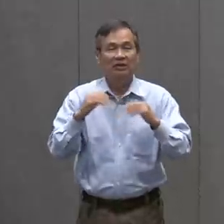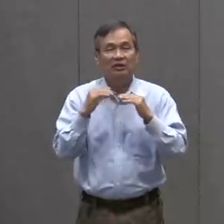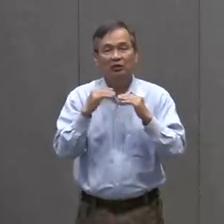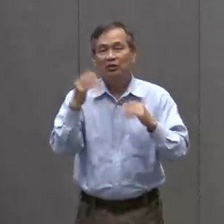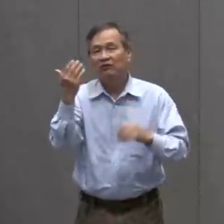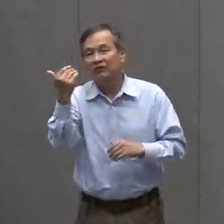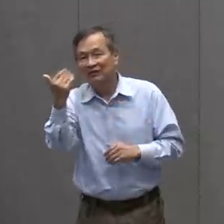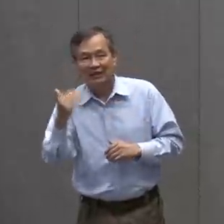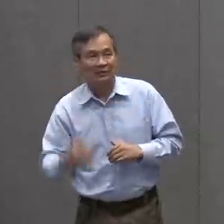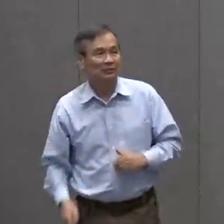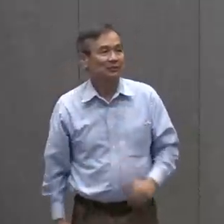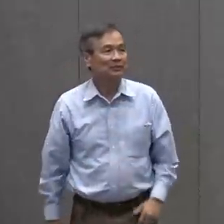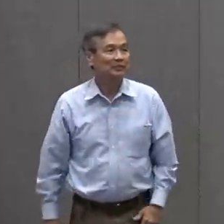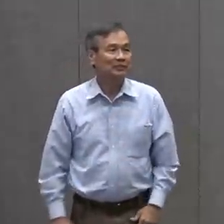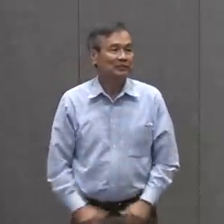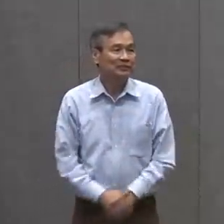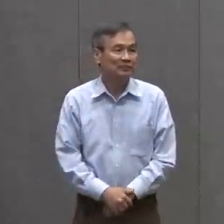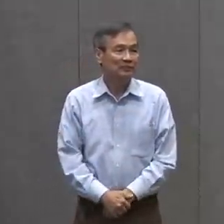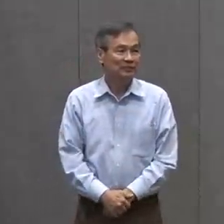3 times 5 or 15.